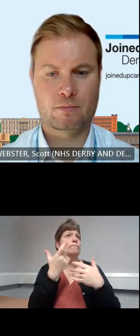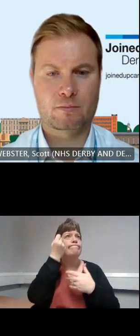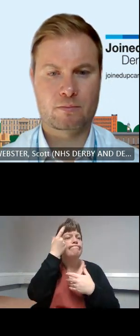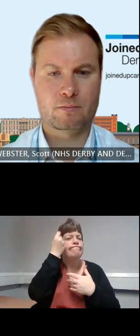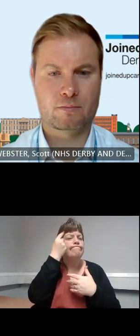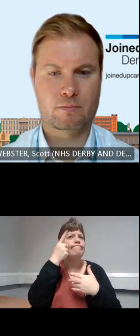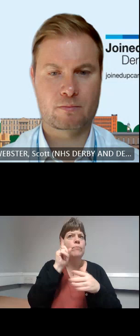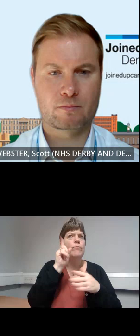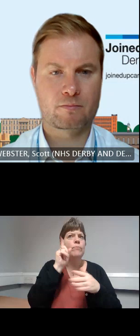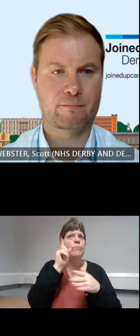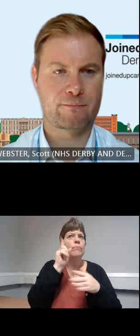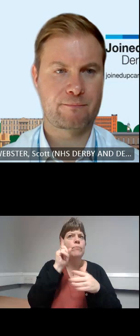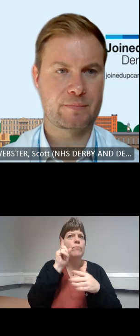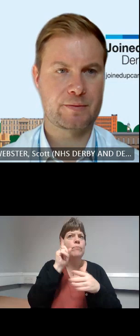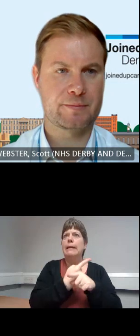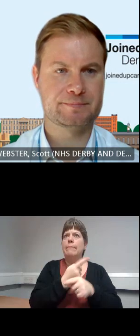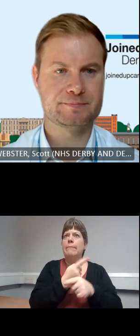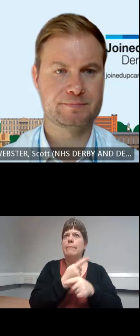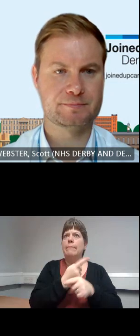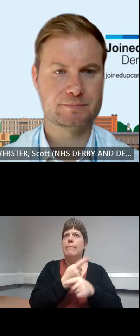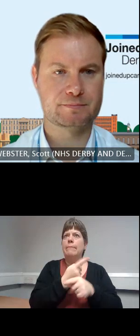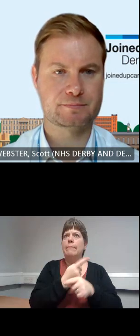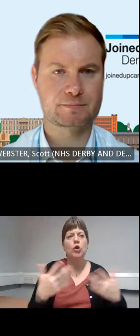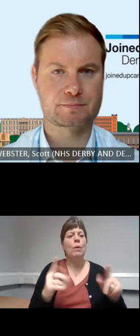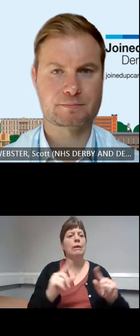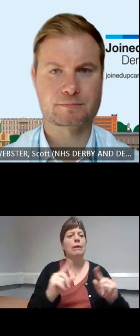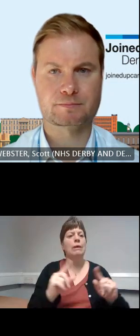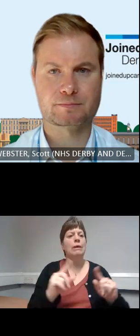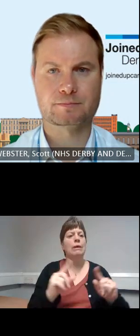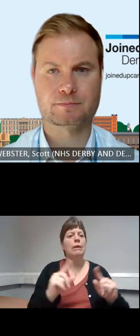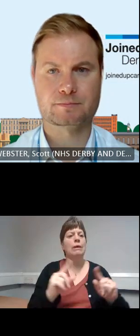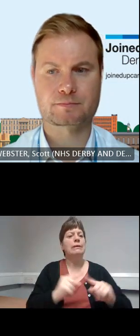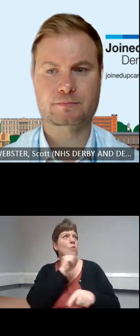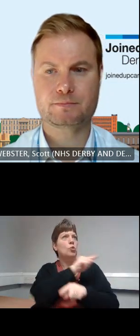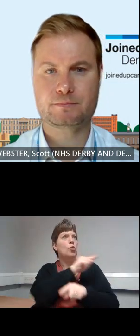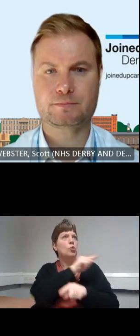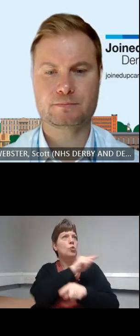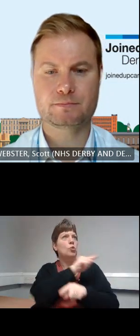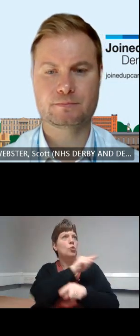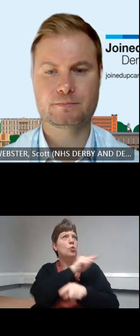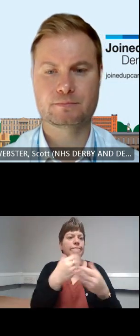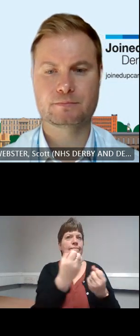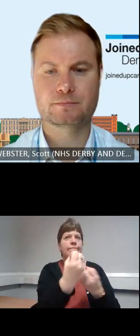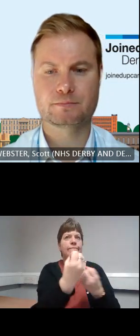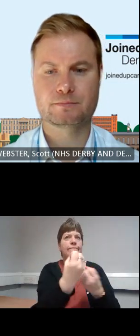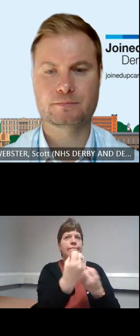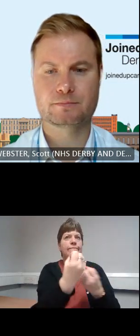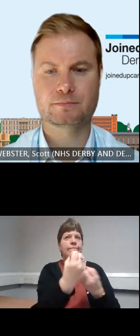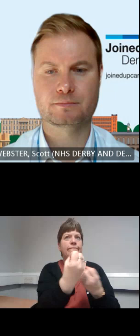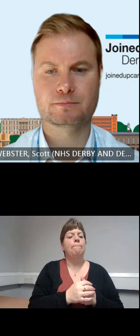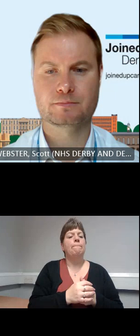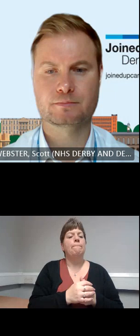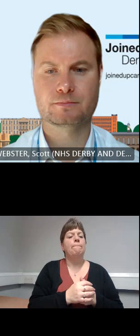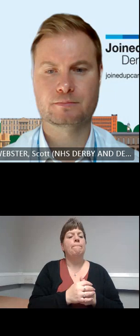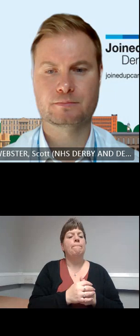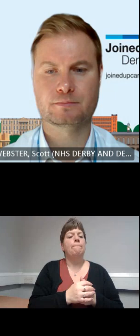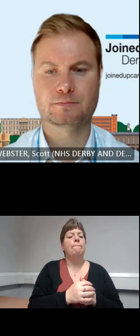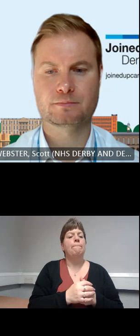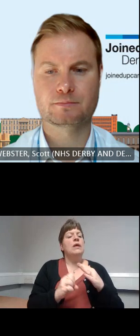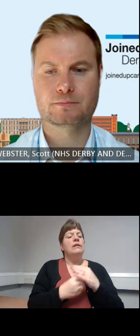understand what is happening in regards to the review, and then different methods to be able to get people to get involved in it as well. So we've developed